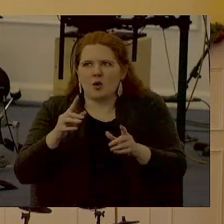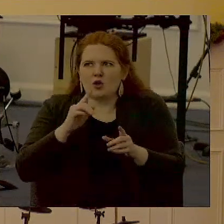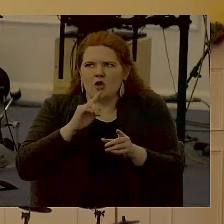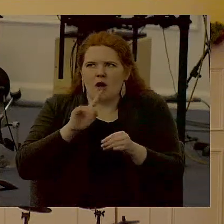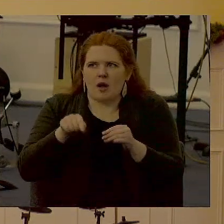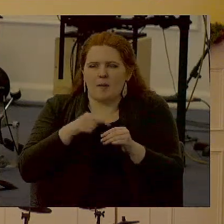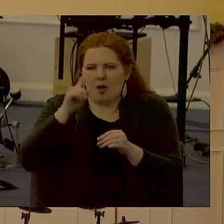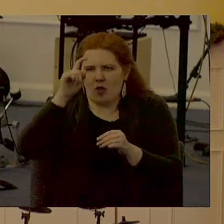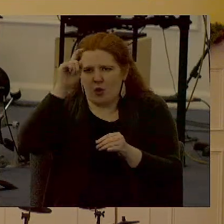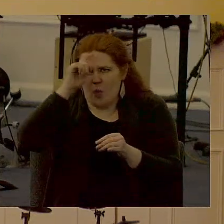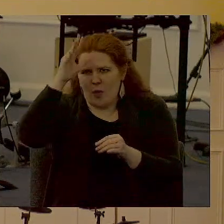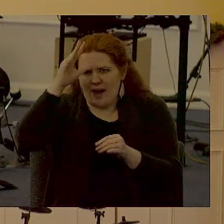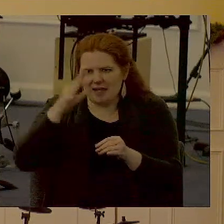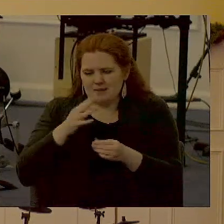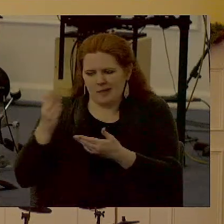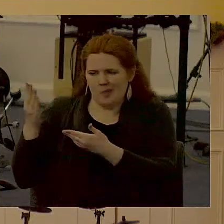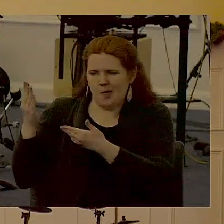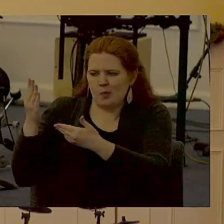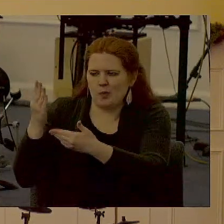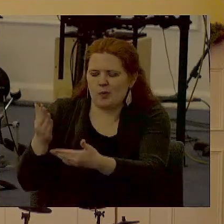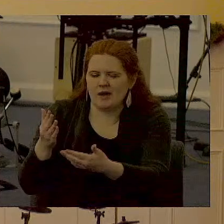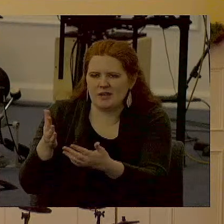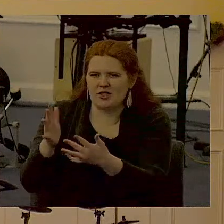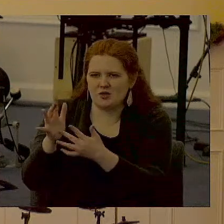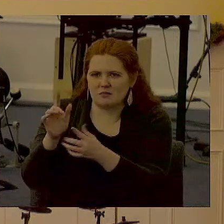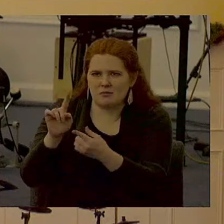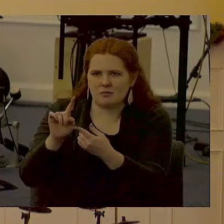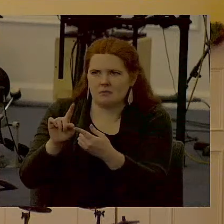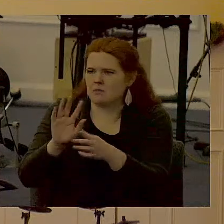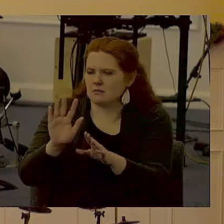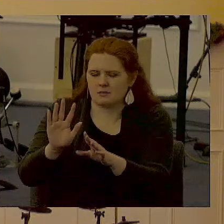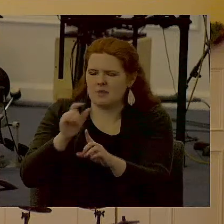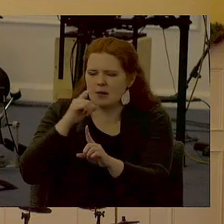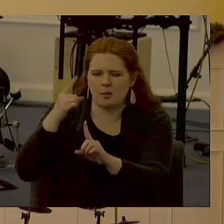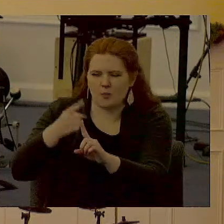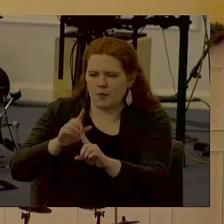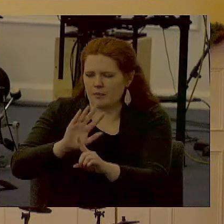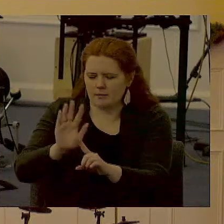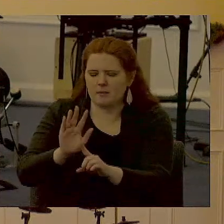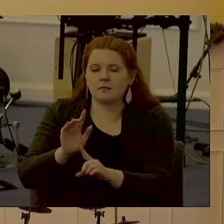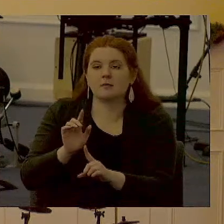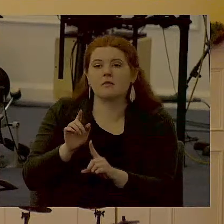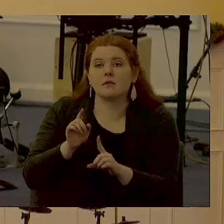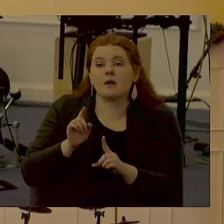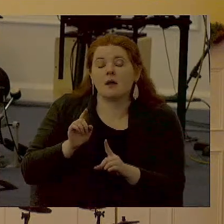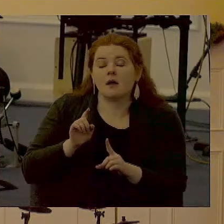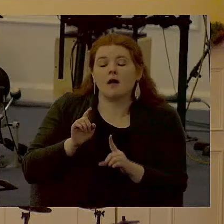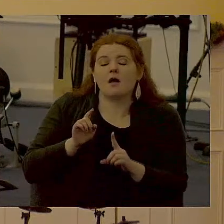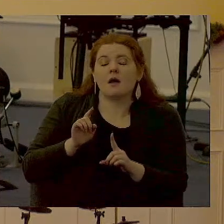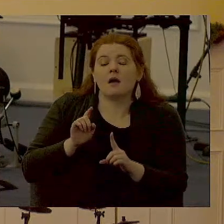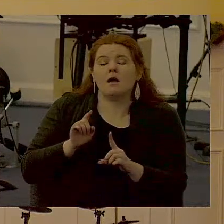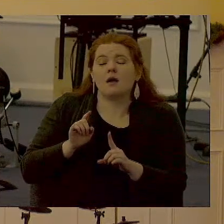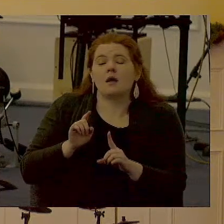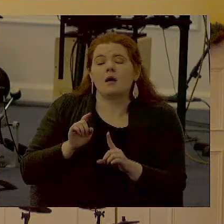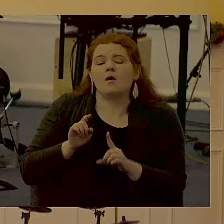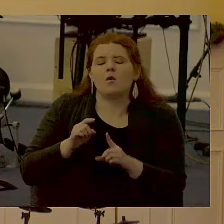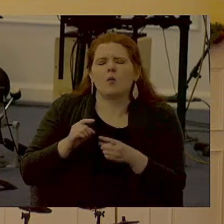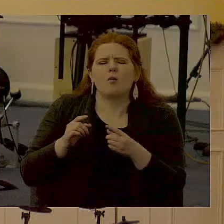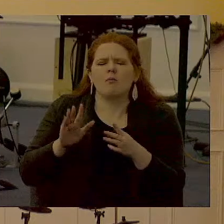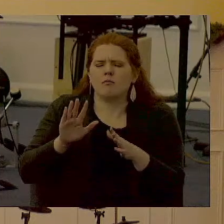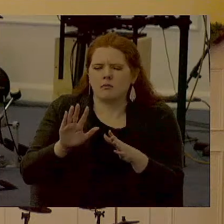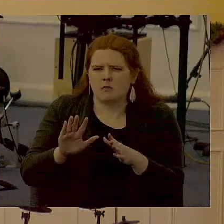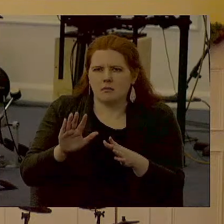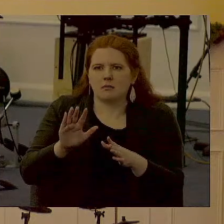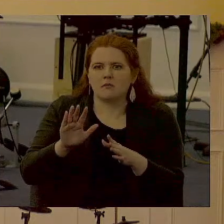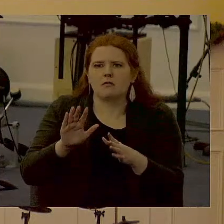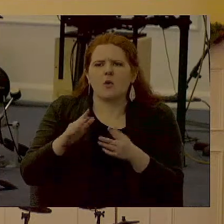what the wise men bring to Jesus. I want to talk about actually what the wise men need from Jesus, if